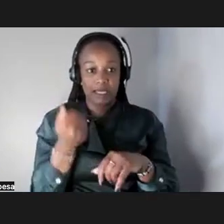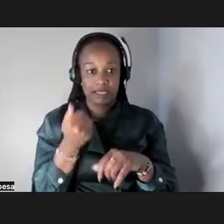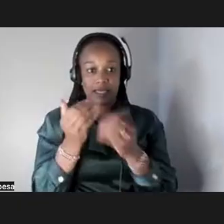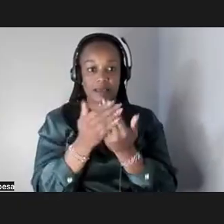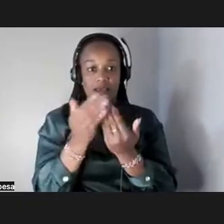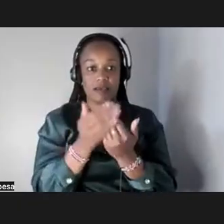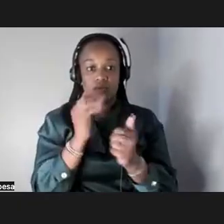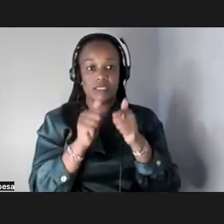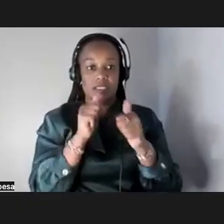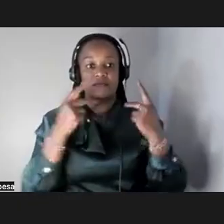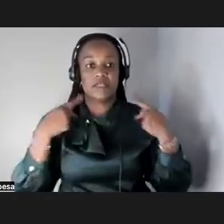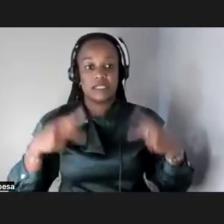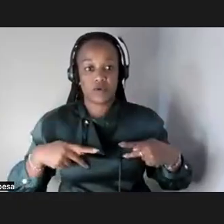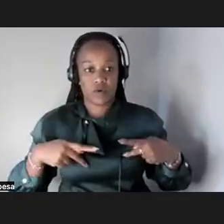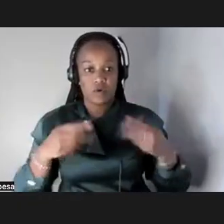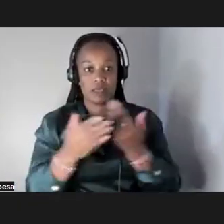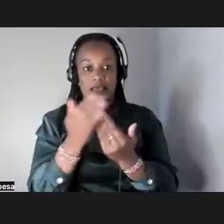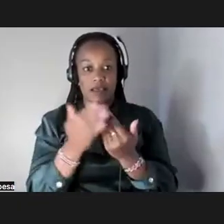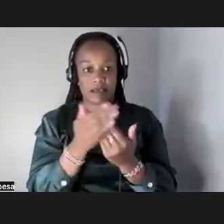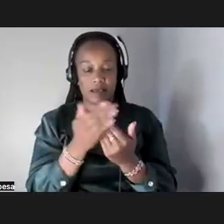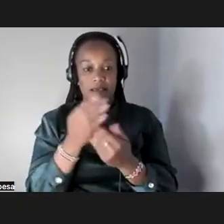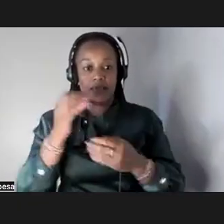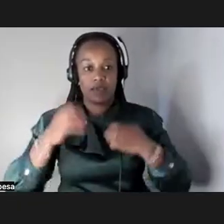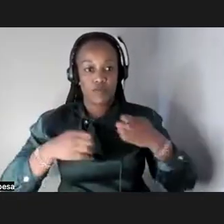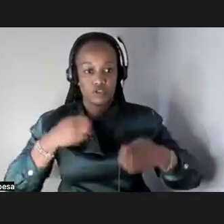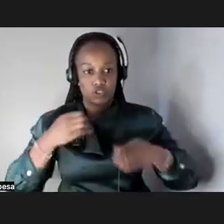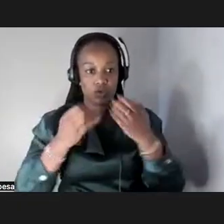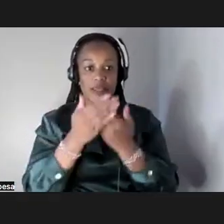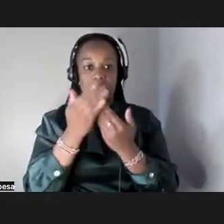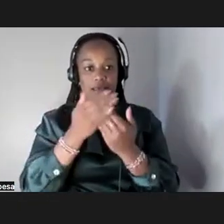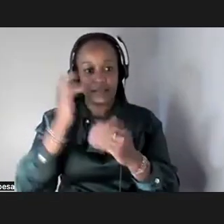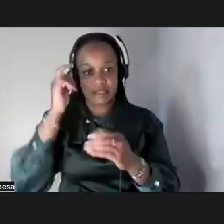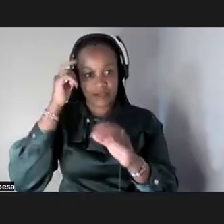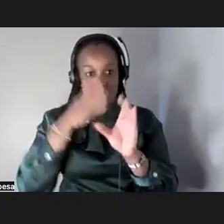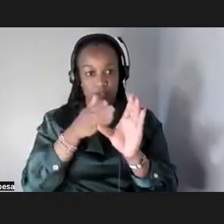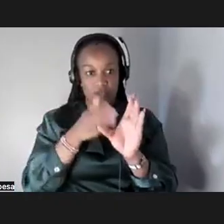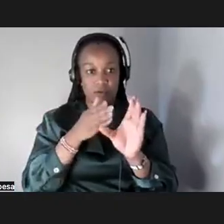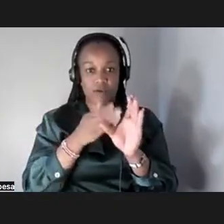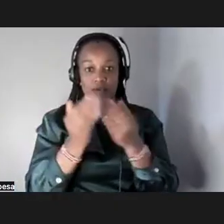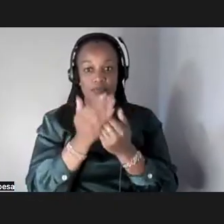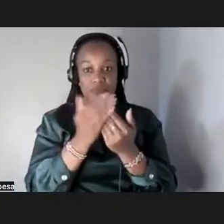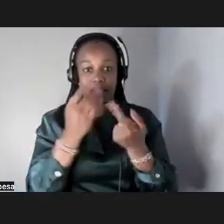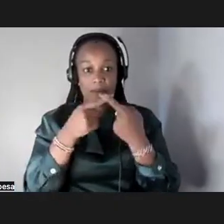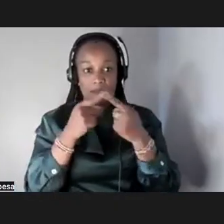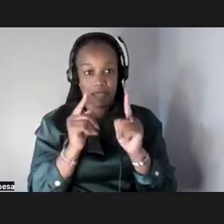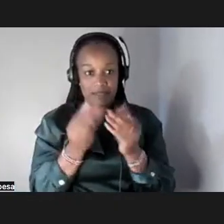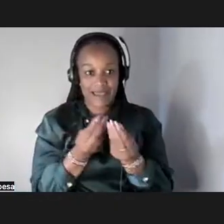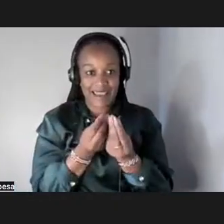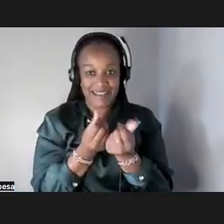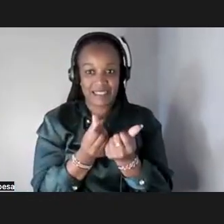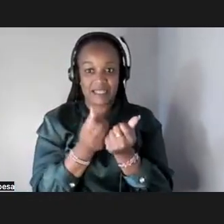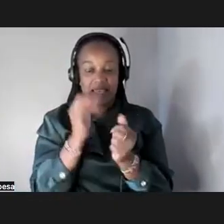physical care, emotional care, and psychological care. But handling FGM as a standalone